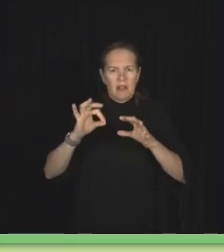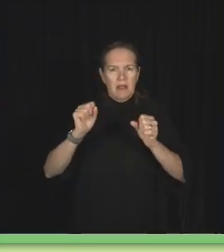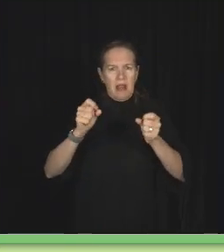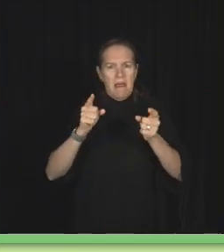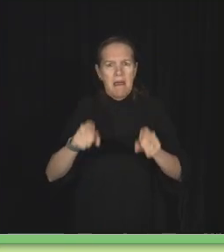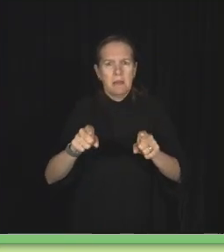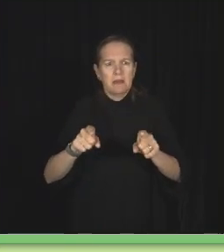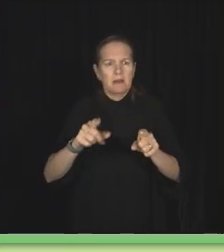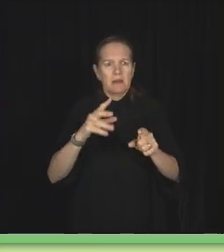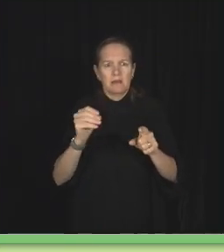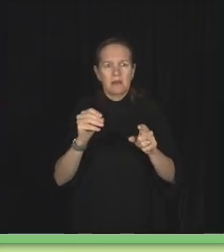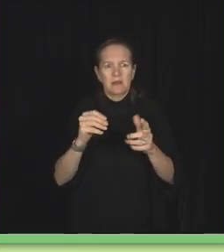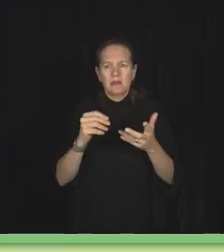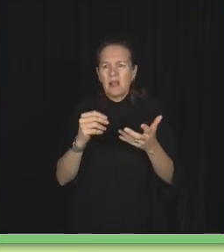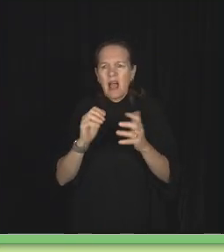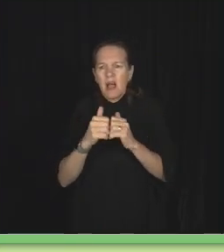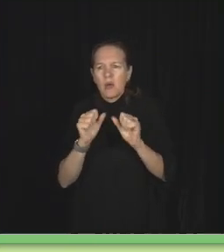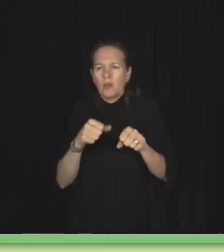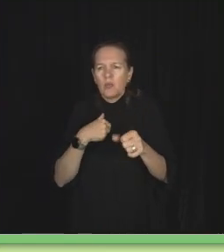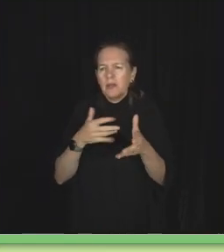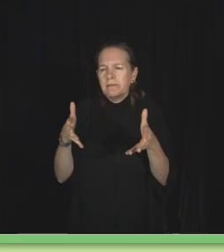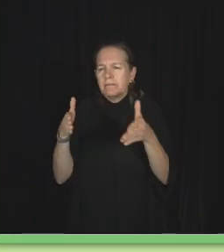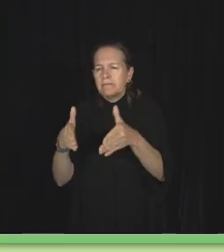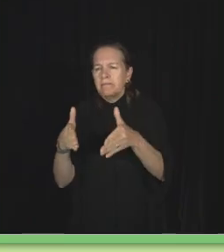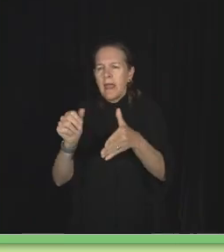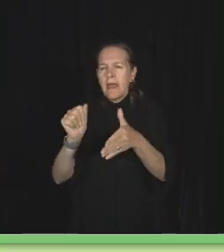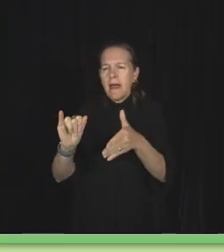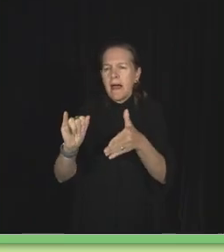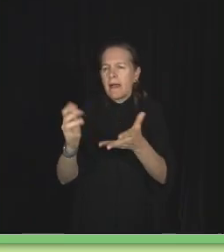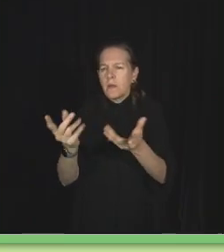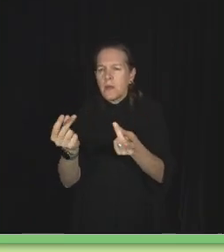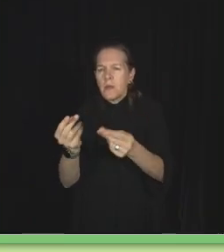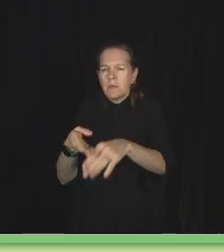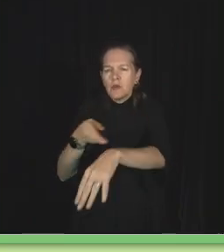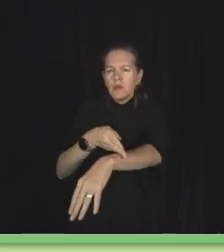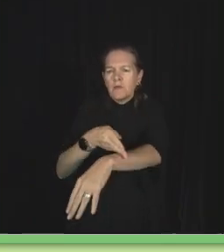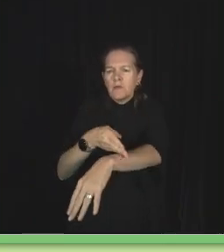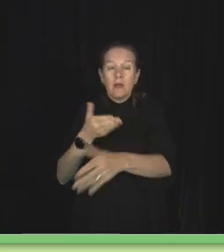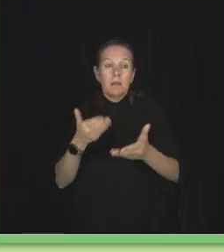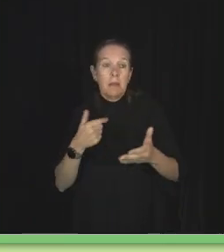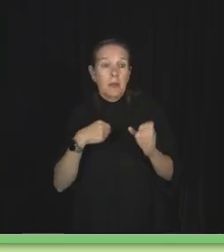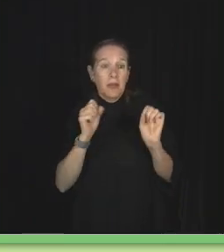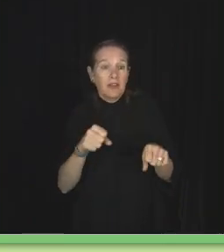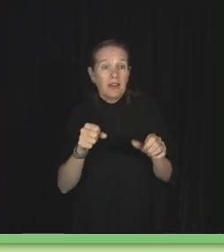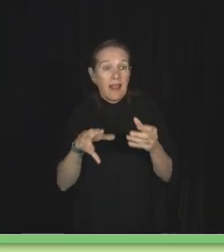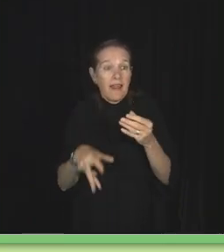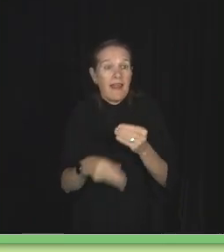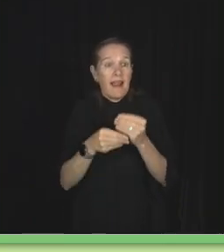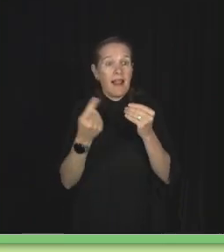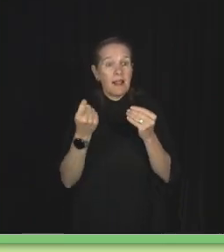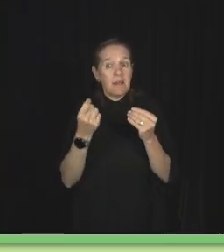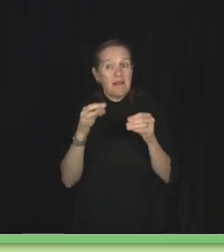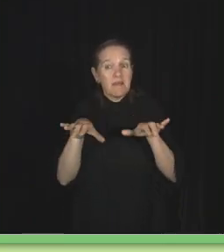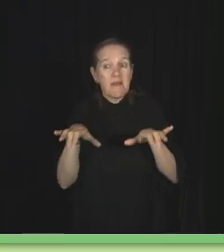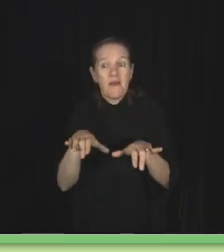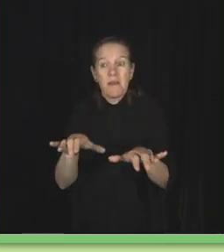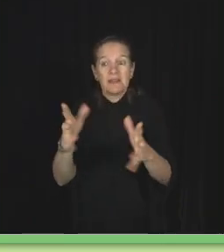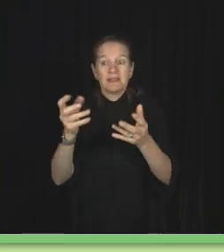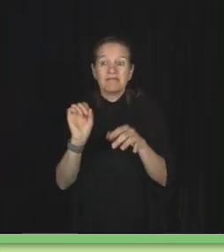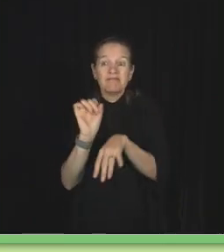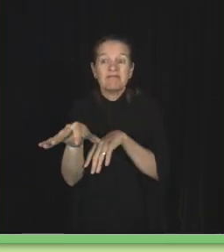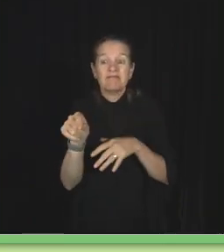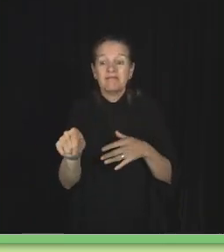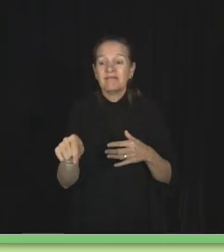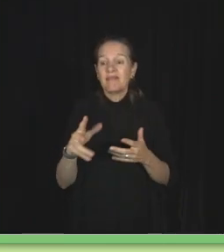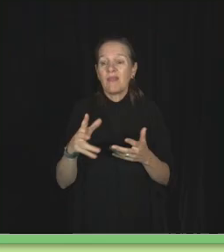to workloads, what can we do for AI? Well, maybe we could add a little conformance flavor to ensure AI workloads